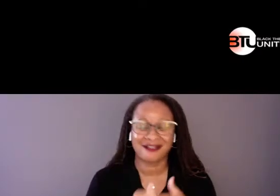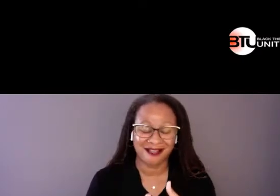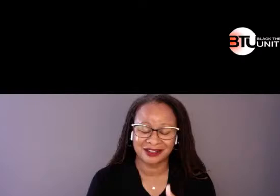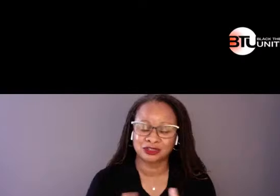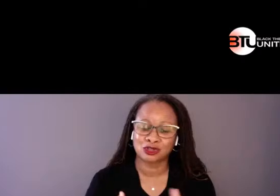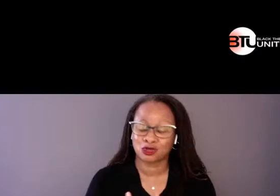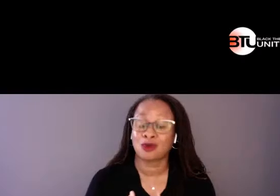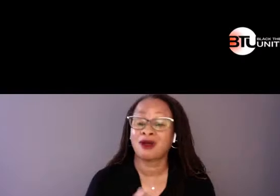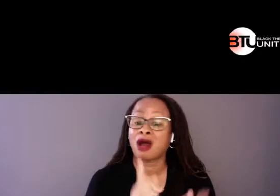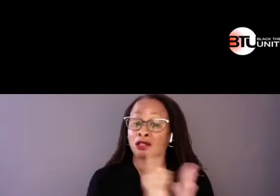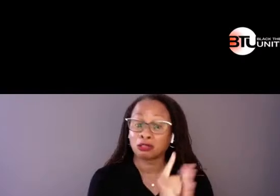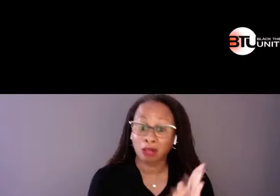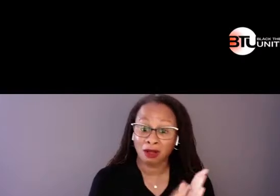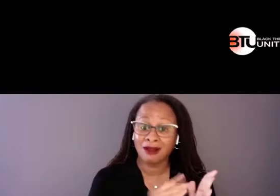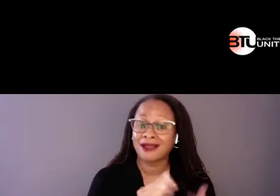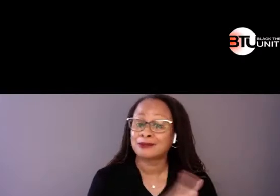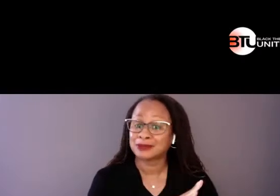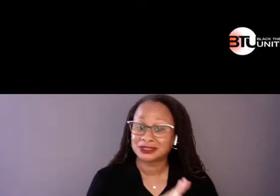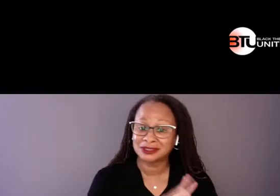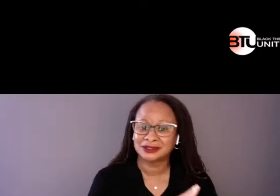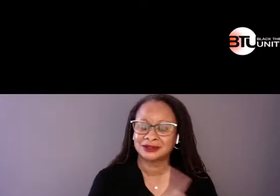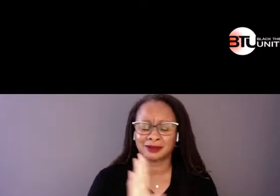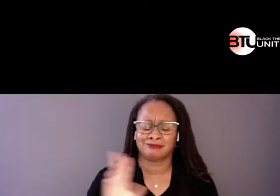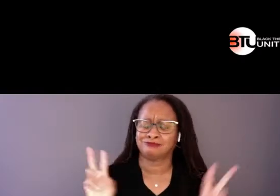camp for theater professionals.